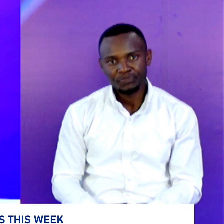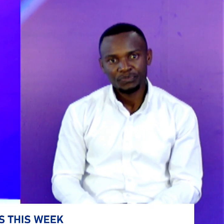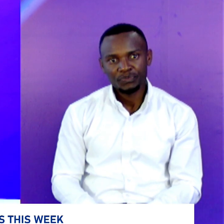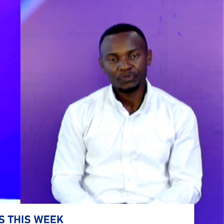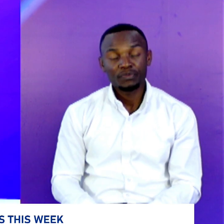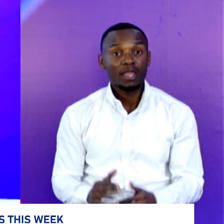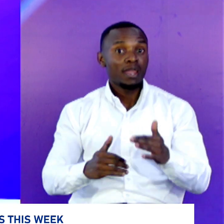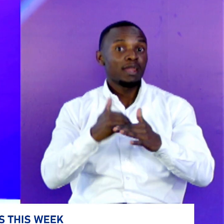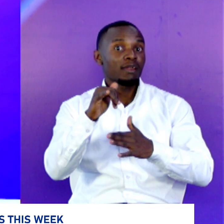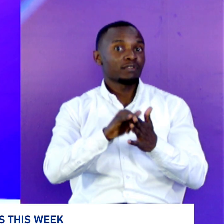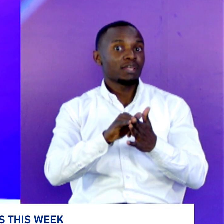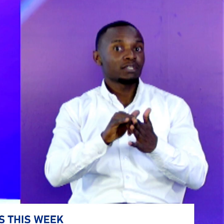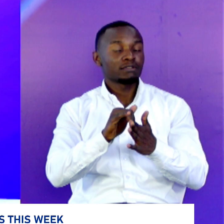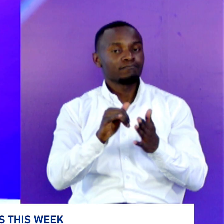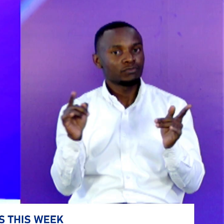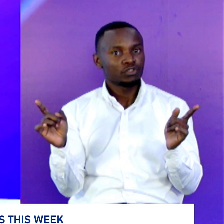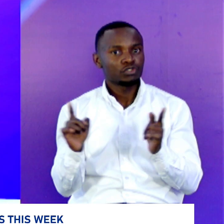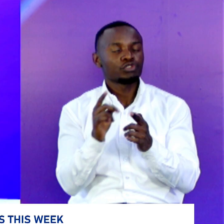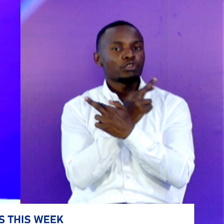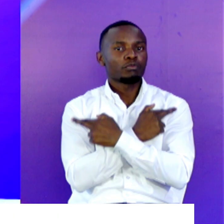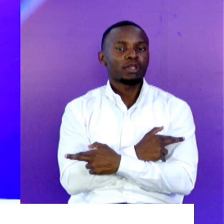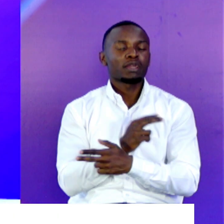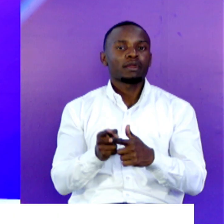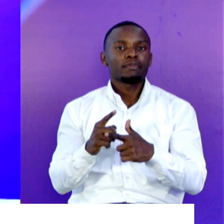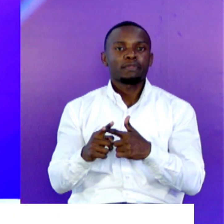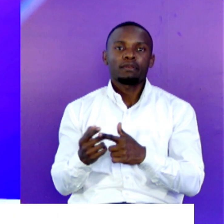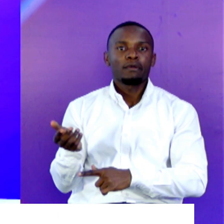With those news updates, we are taking a short break, and then